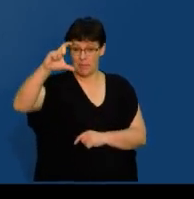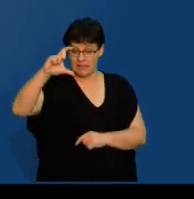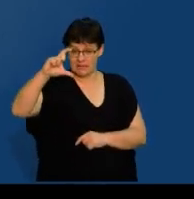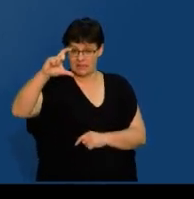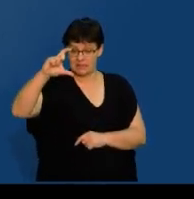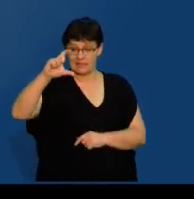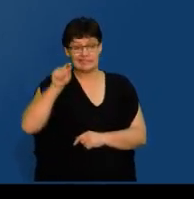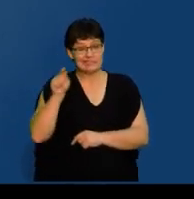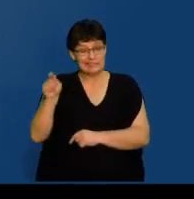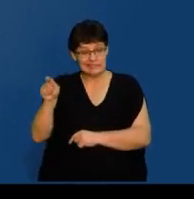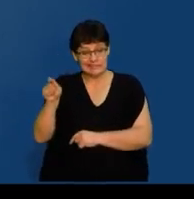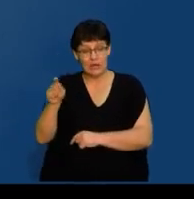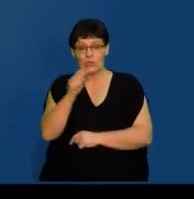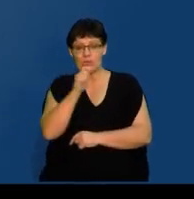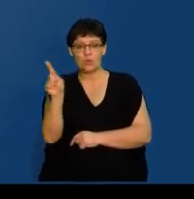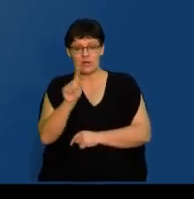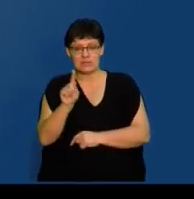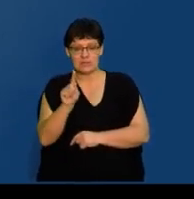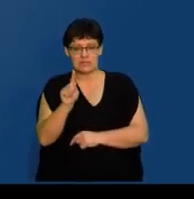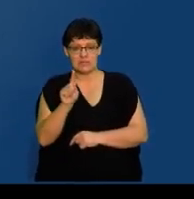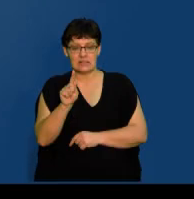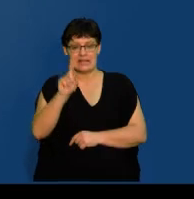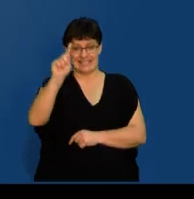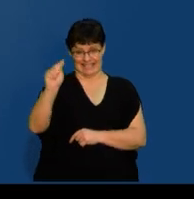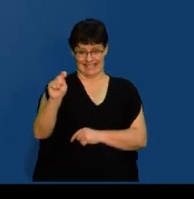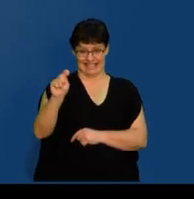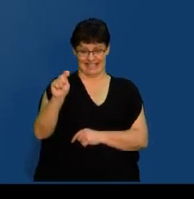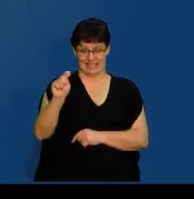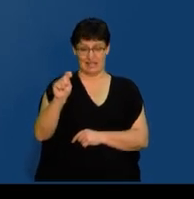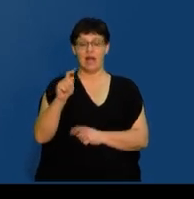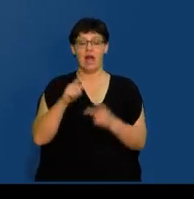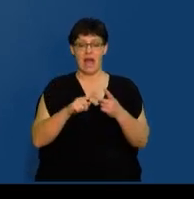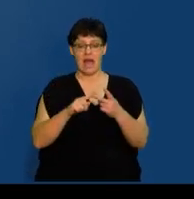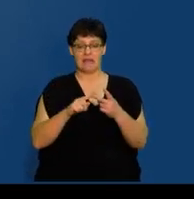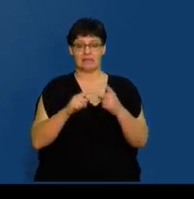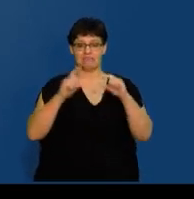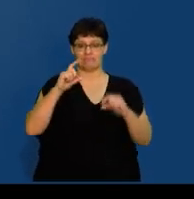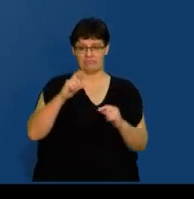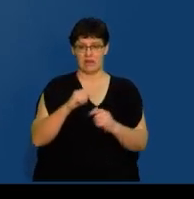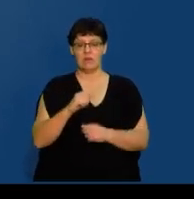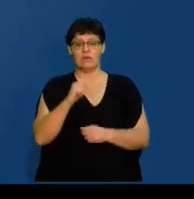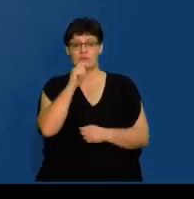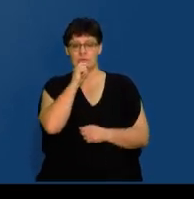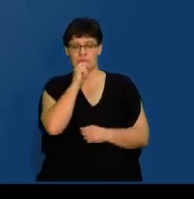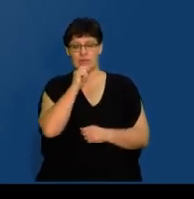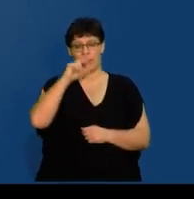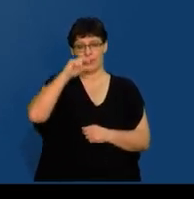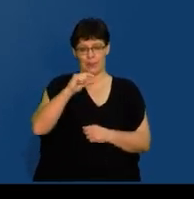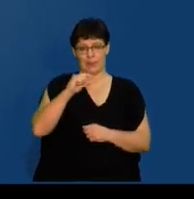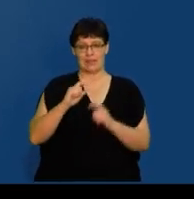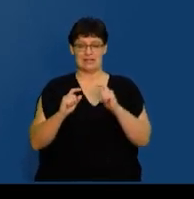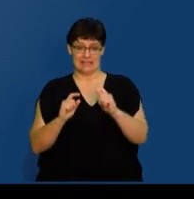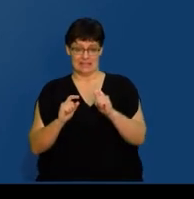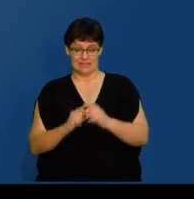and in this case, I'm going to use the letter T, and a recessive allele, the small letter